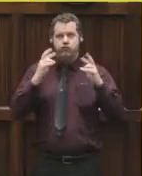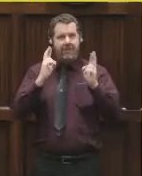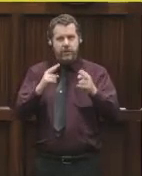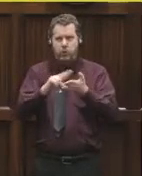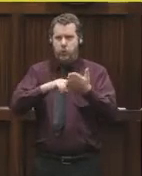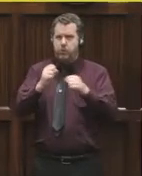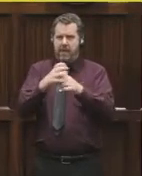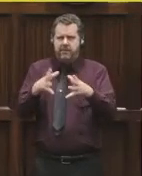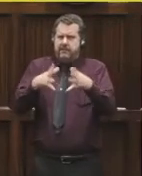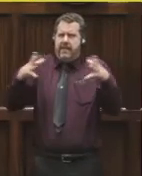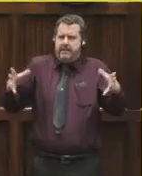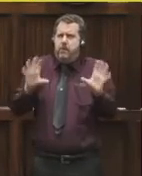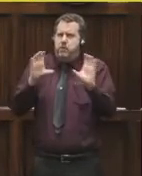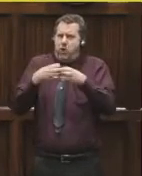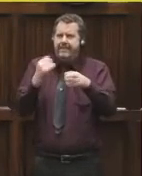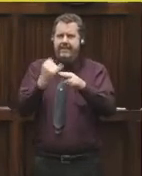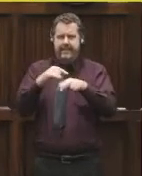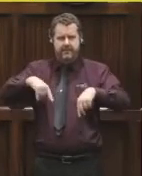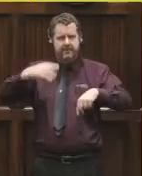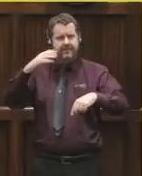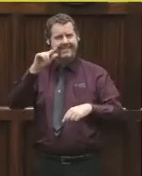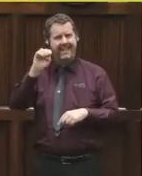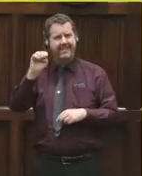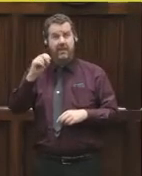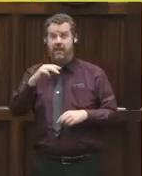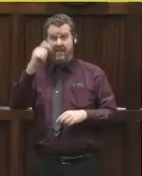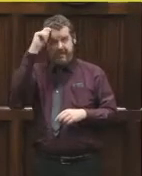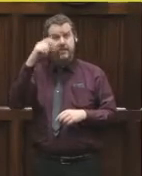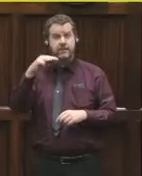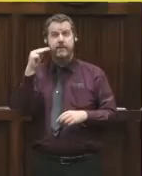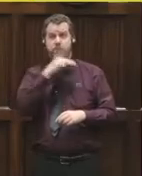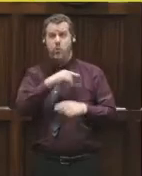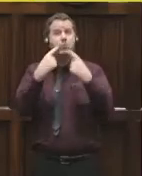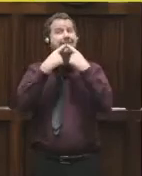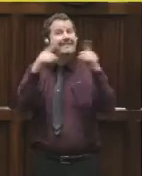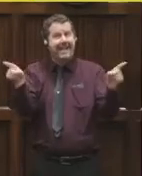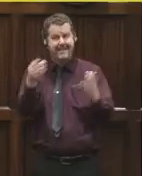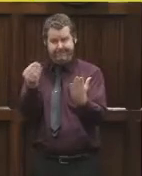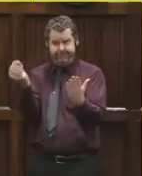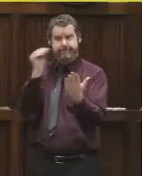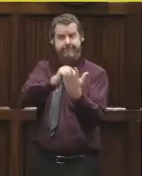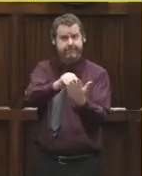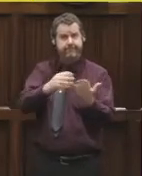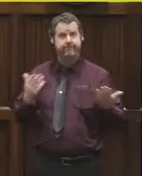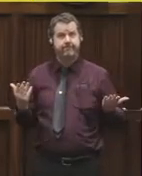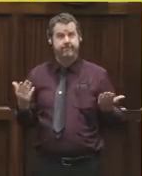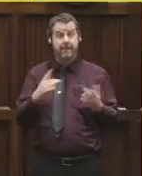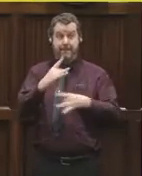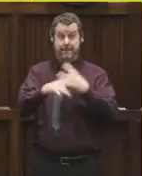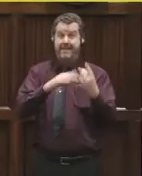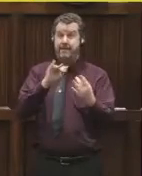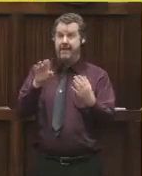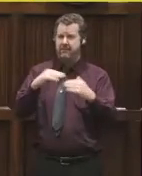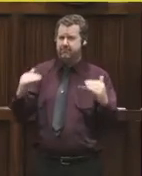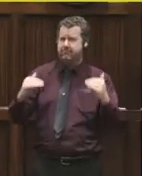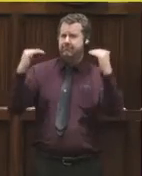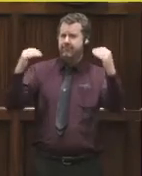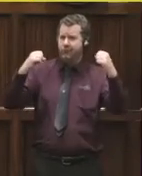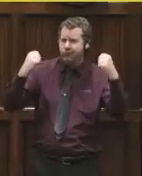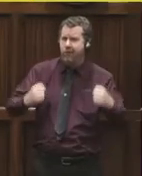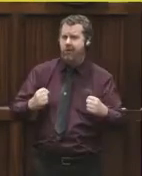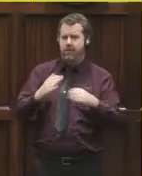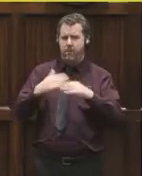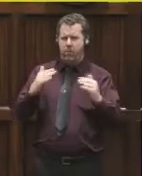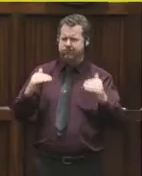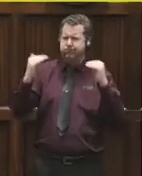in the state. And I think it's important to state that fact. And it does strengthen it and recognises it further, not just